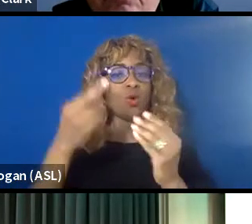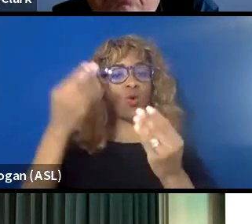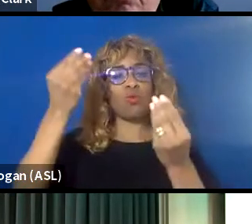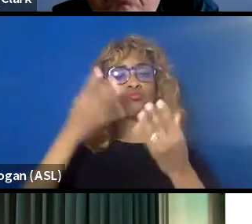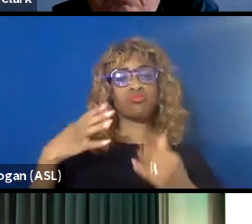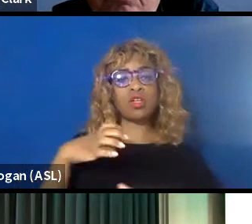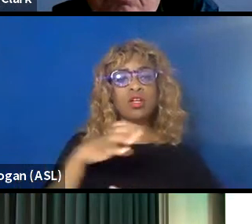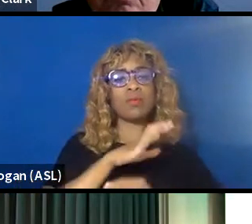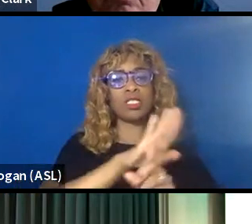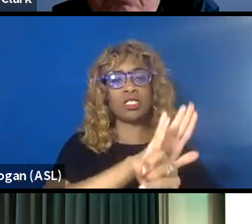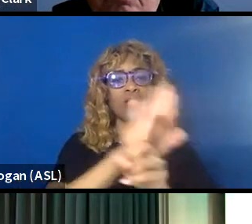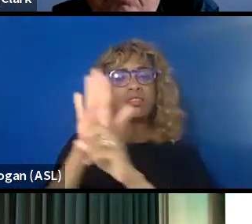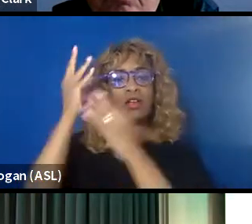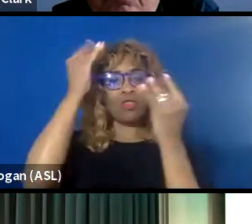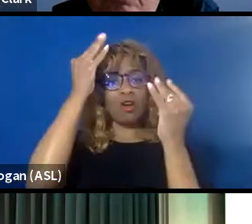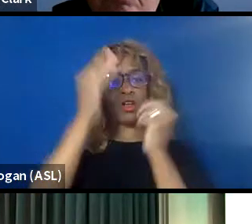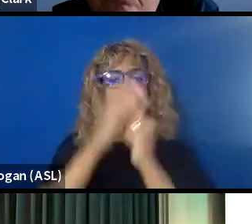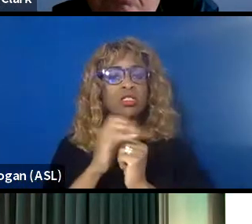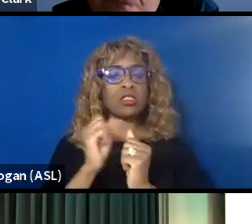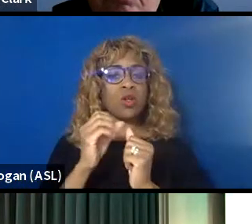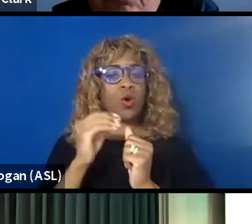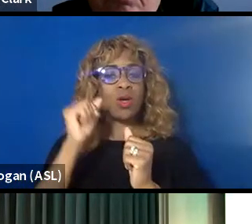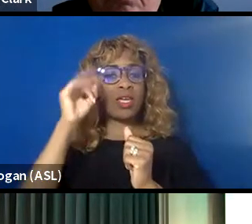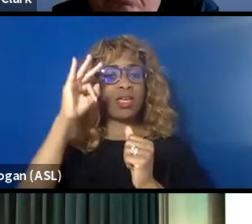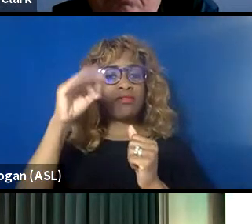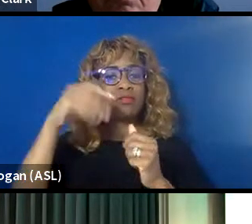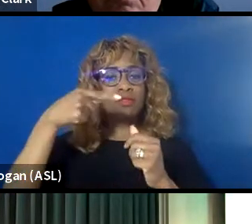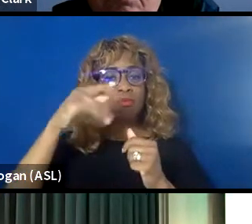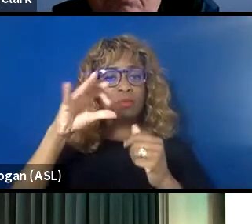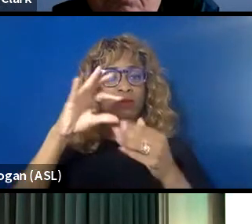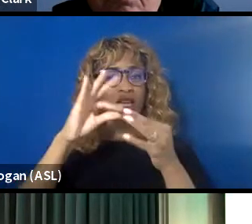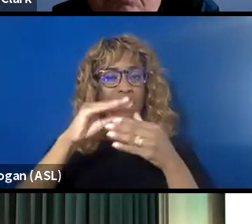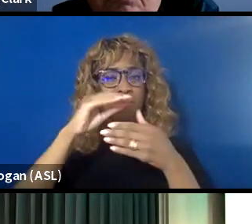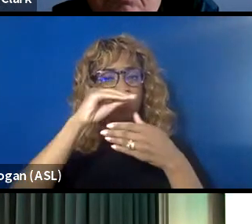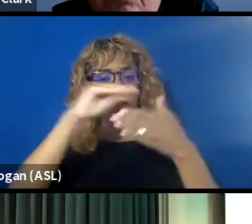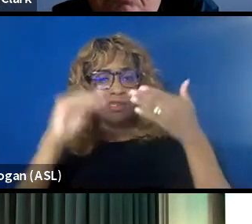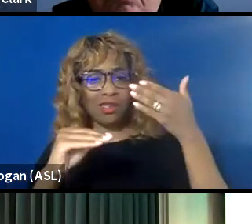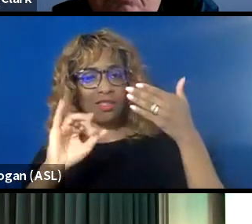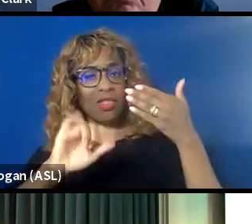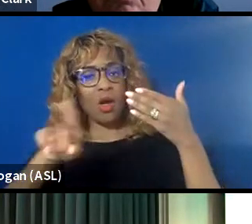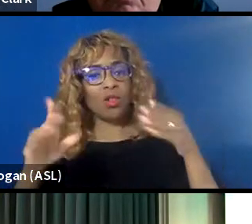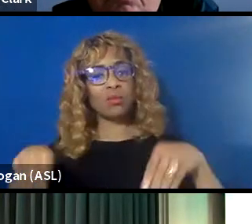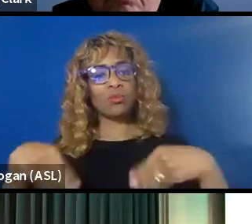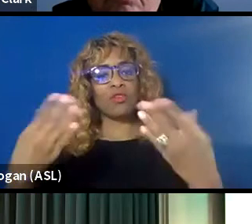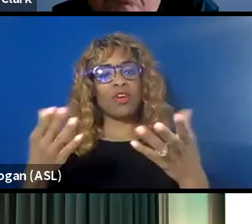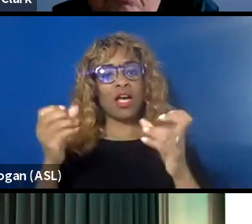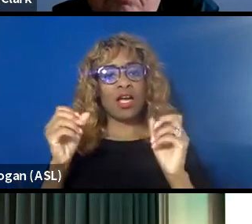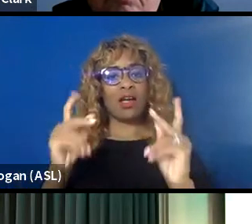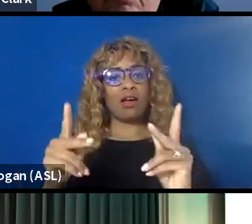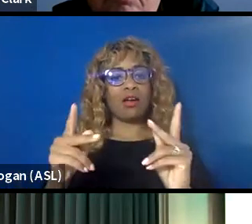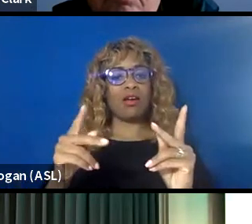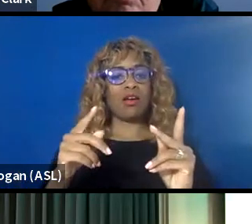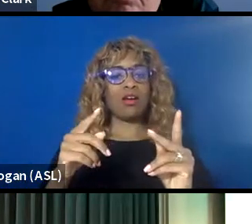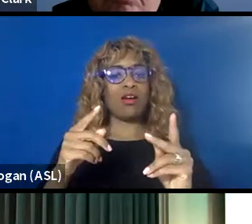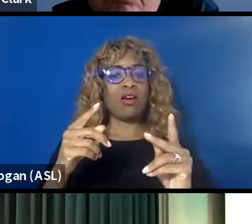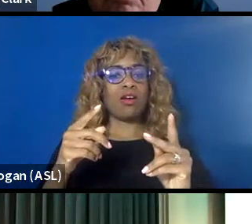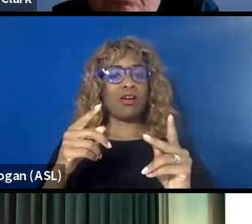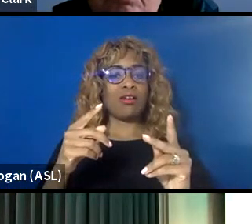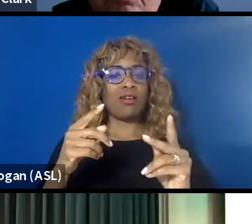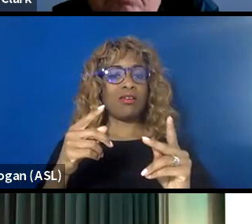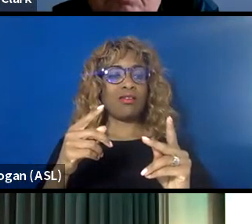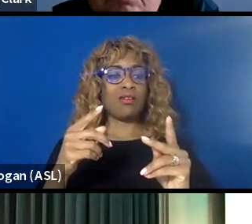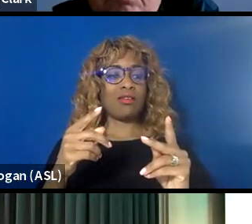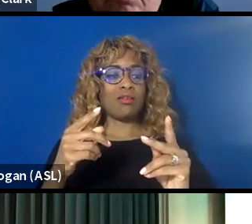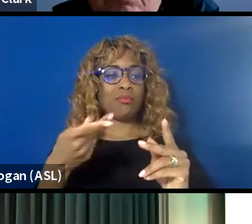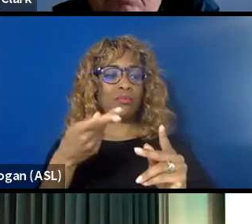their thoughts. Holding public comment at the end really only provides an opportunity to opine on completed actions without